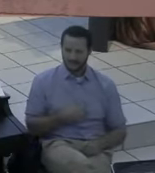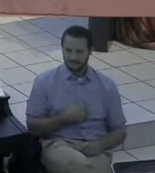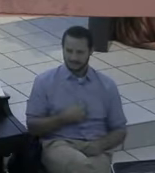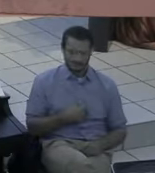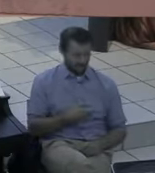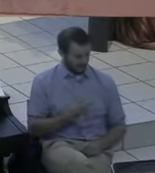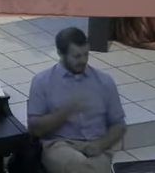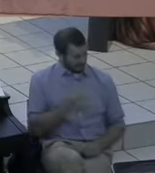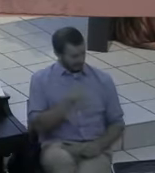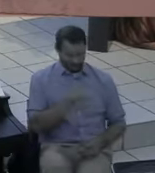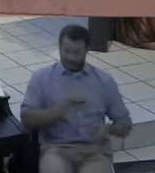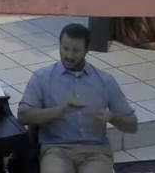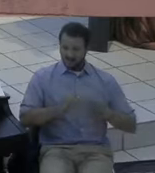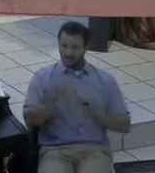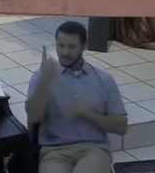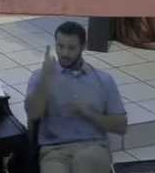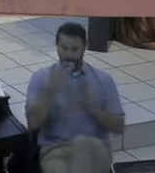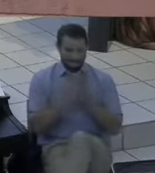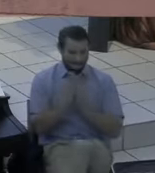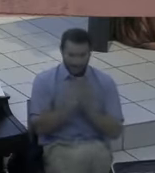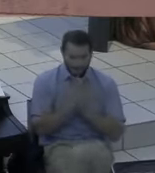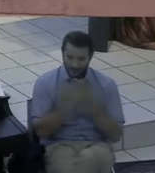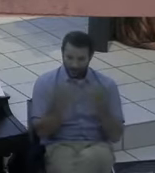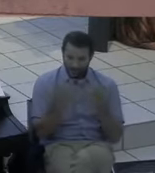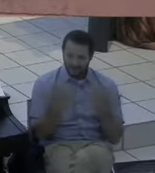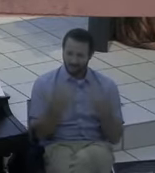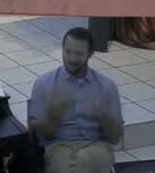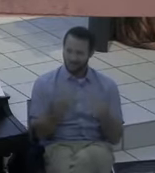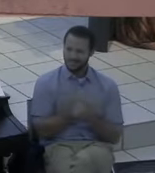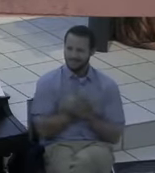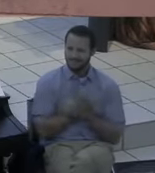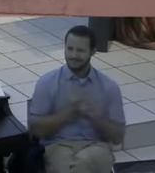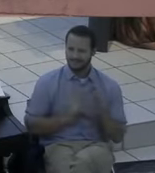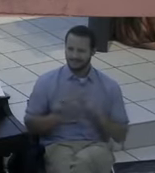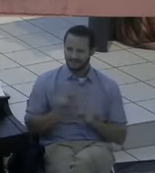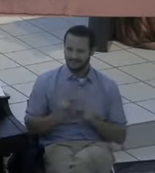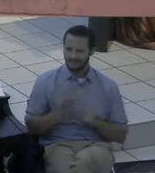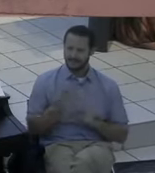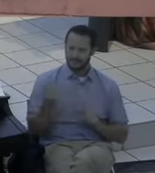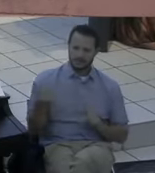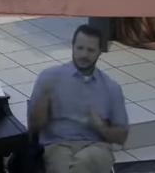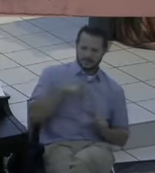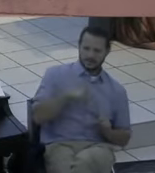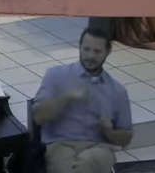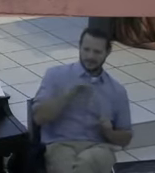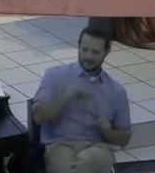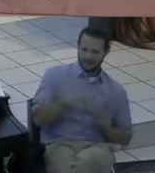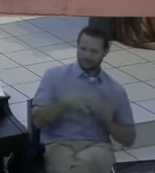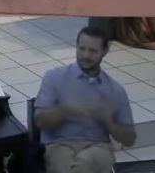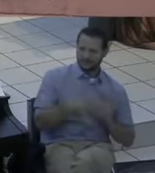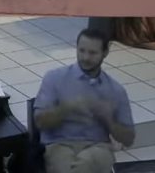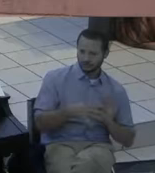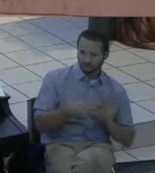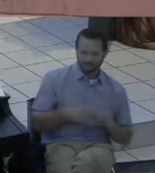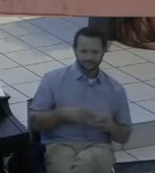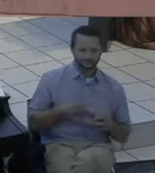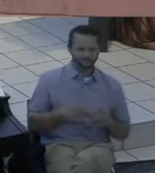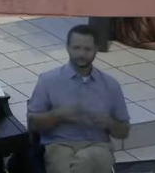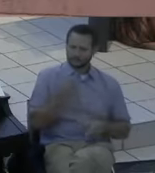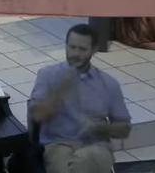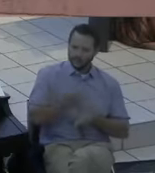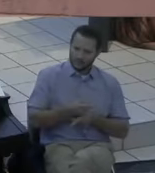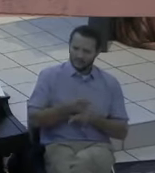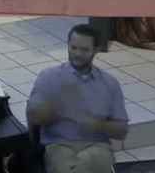number one motive really was to love people. And so he came back to the relationship. He came back to the right